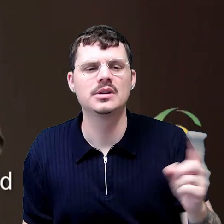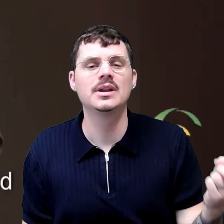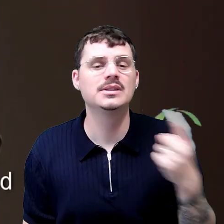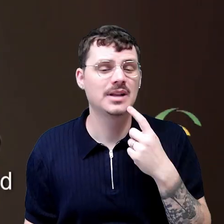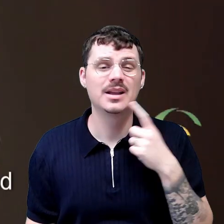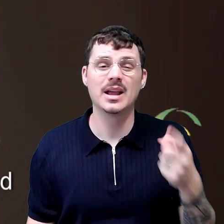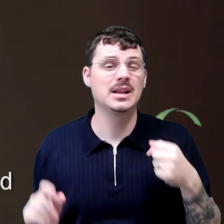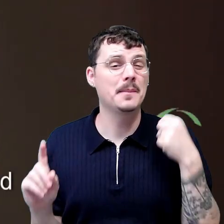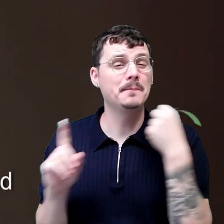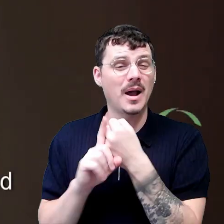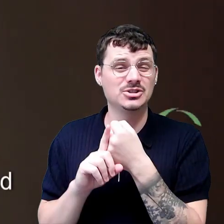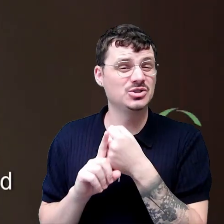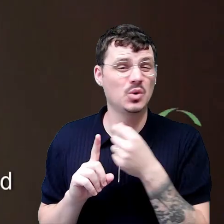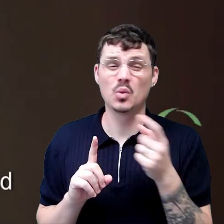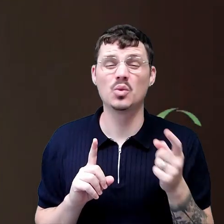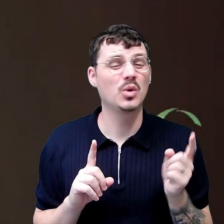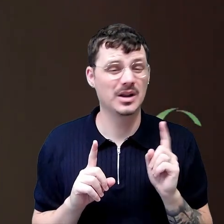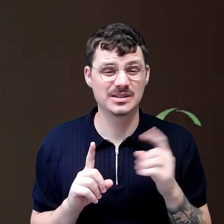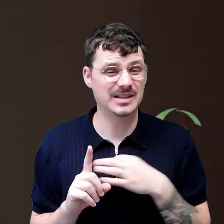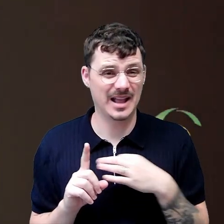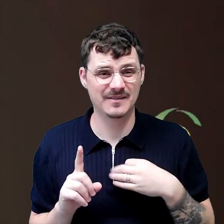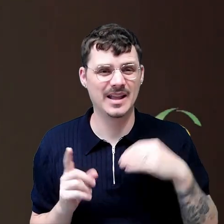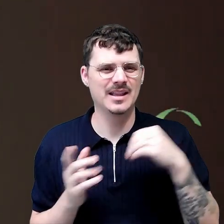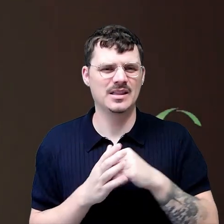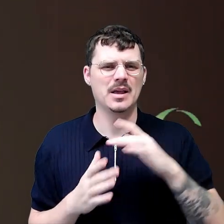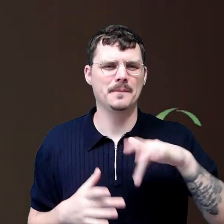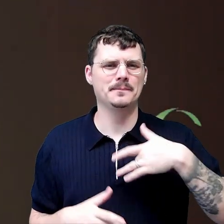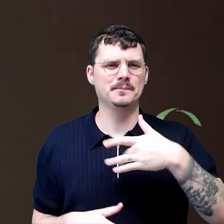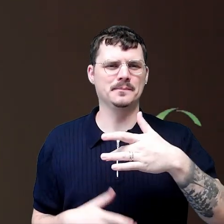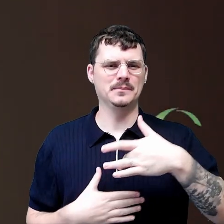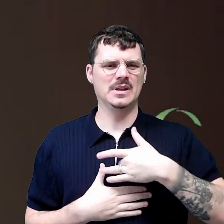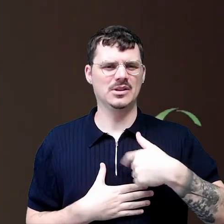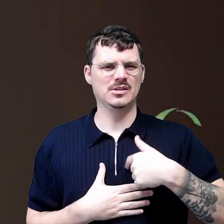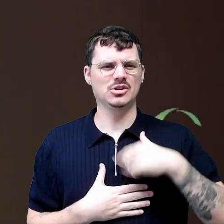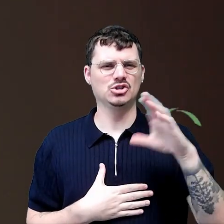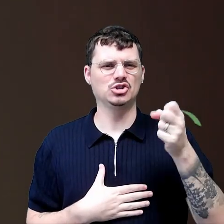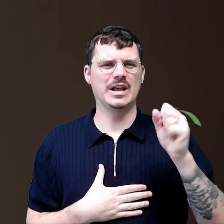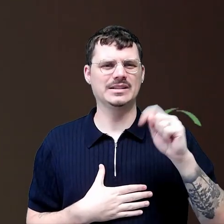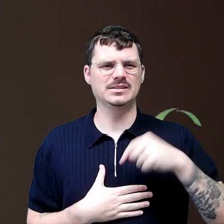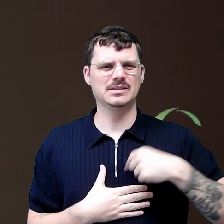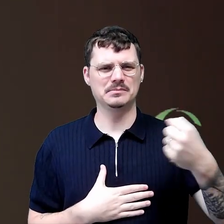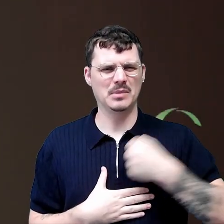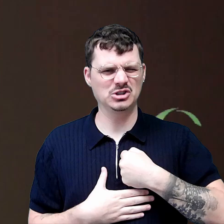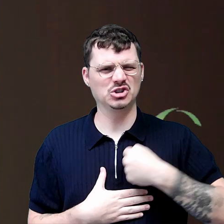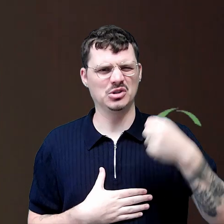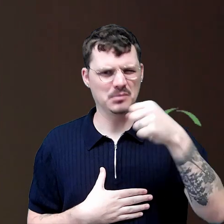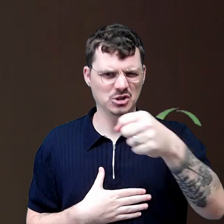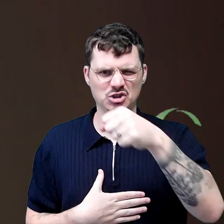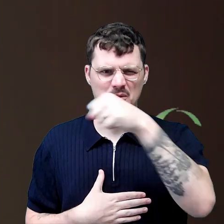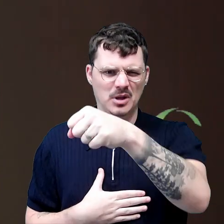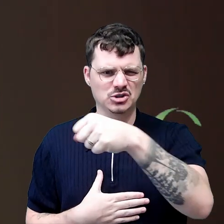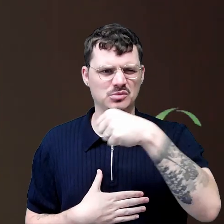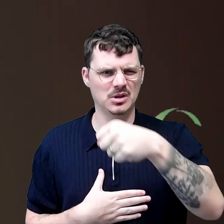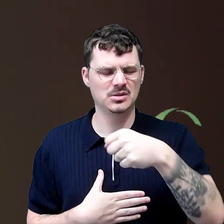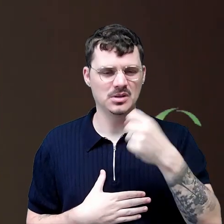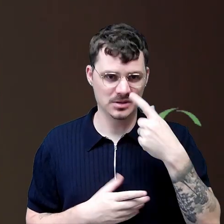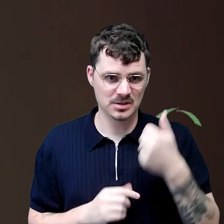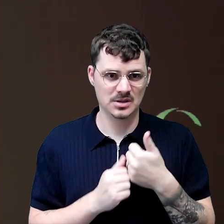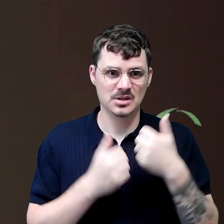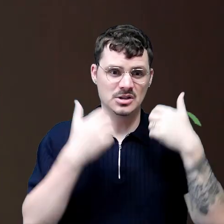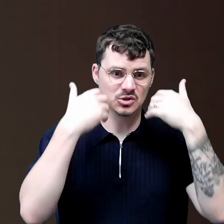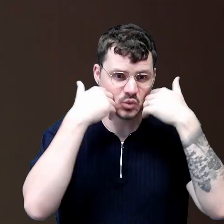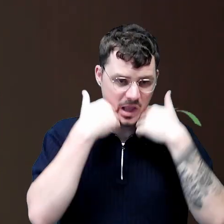He's punching his two most favorite trusted staff in the middle of their chests. Drenched with